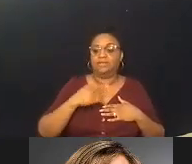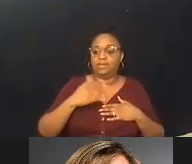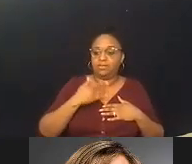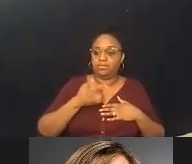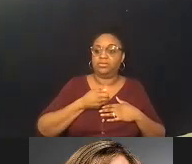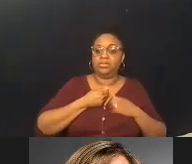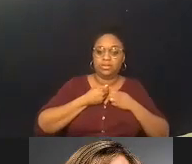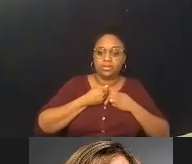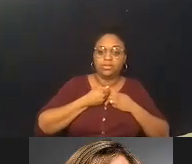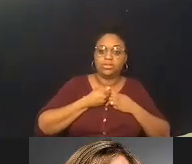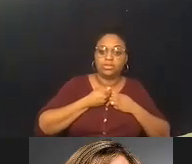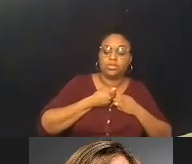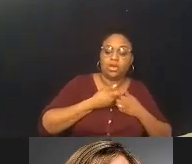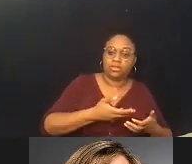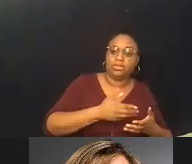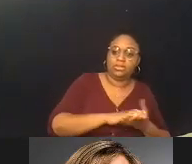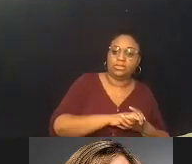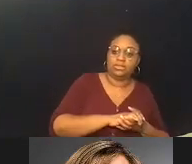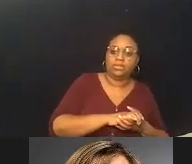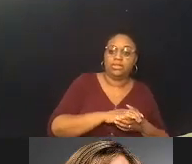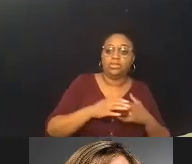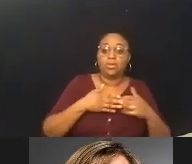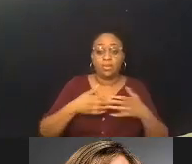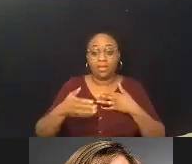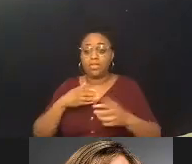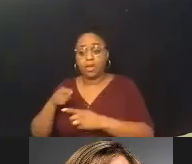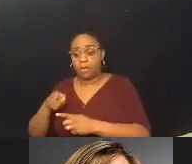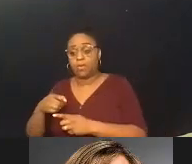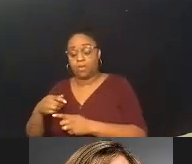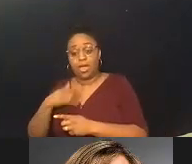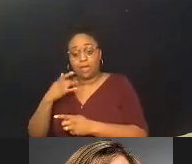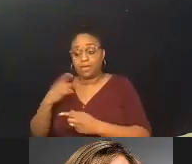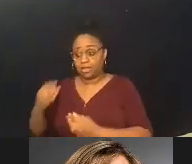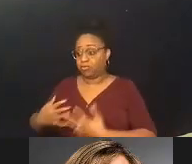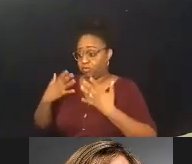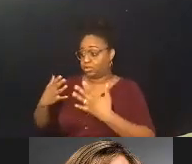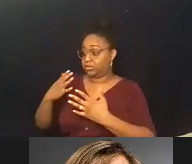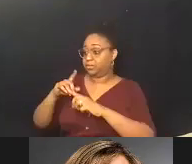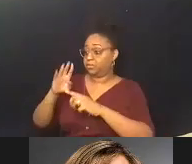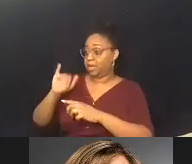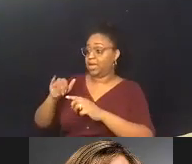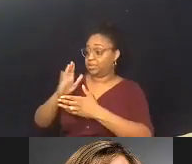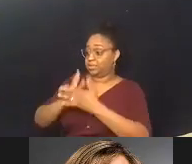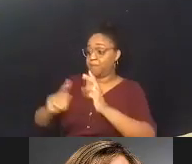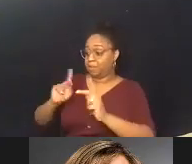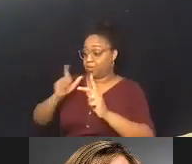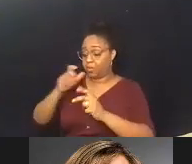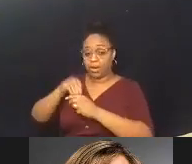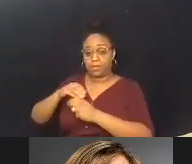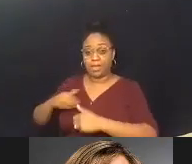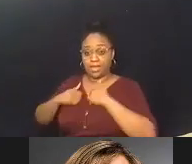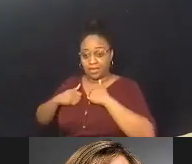almost in spite of the richness and how much I feel enriched by certain individuals who are part of my life, that piece of